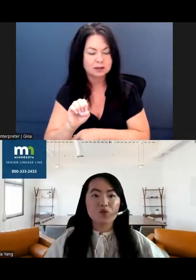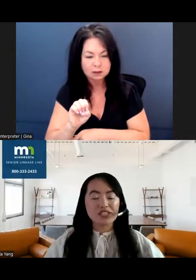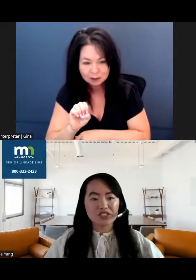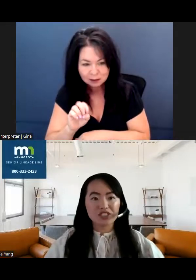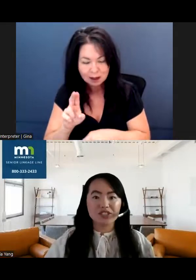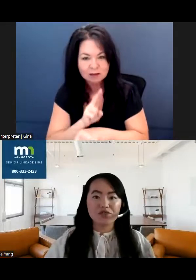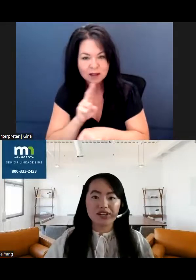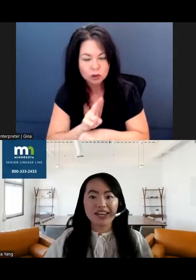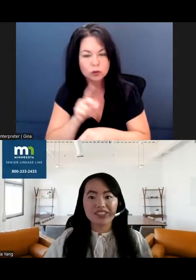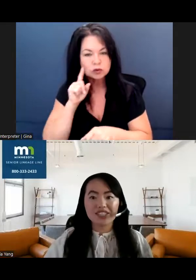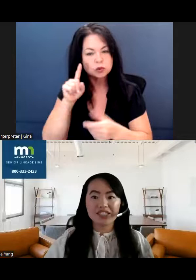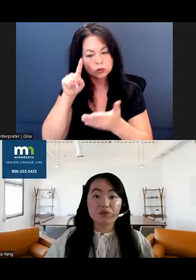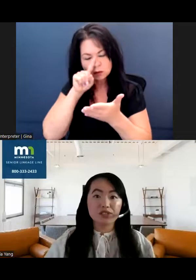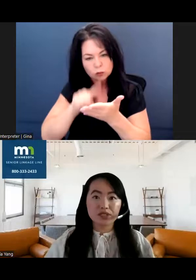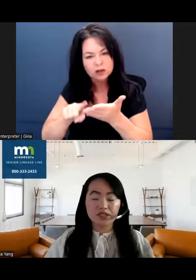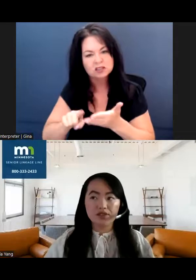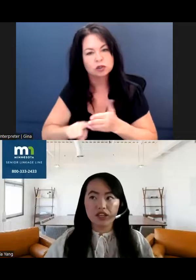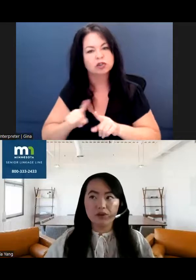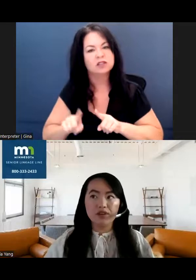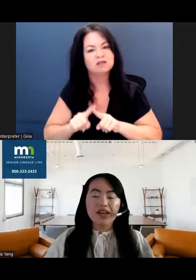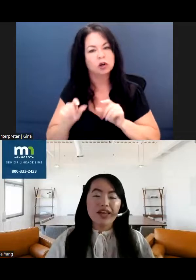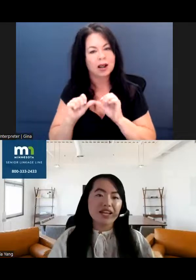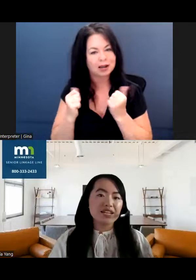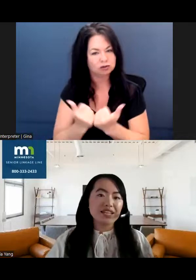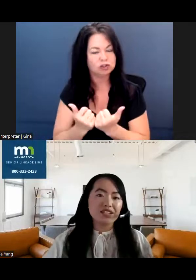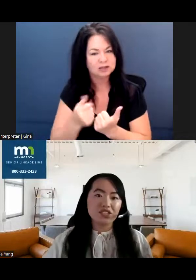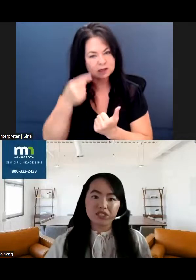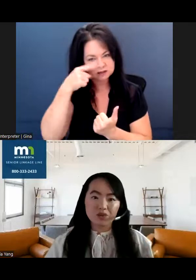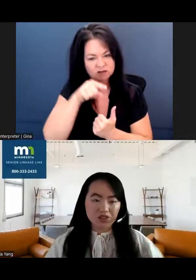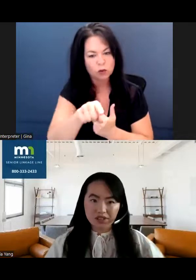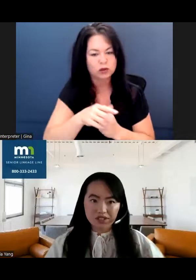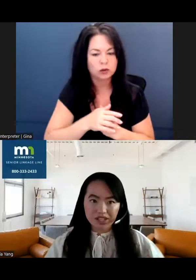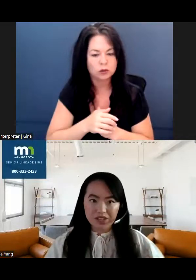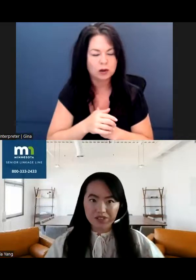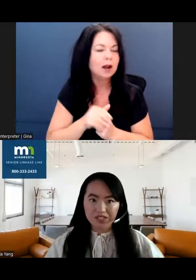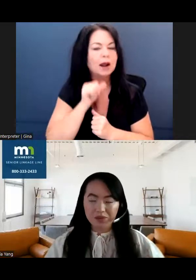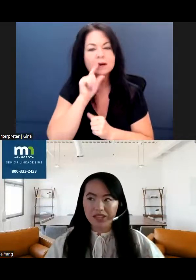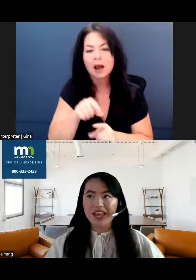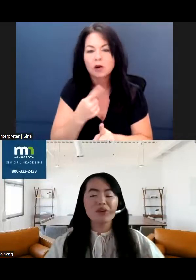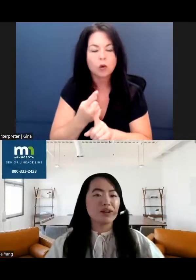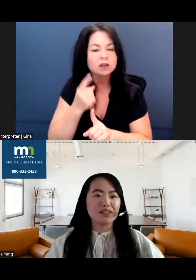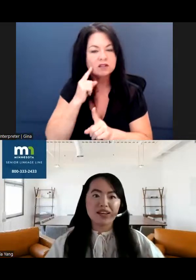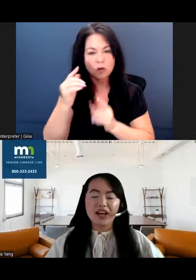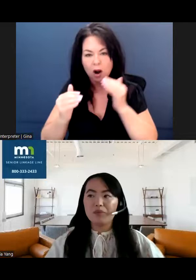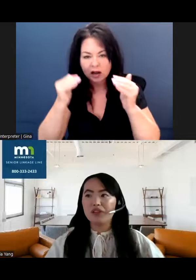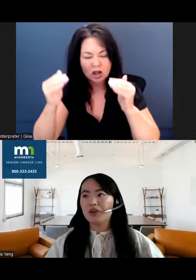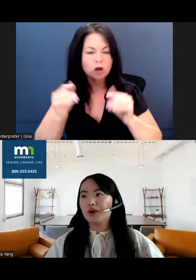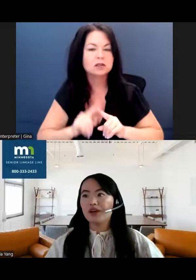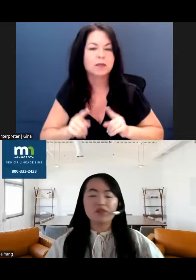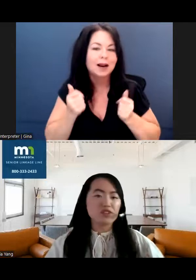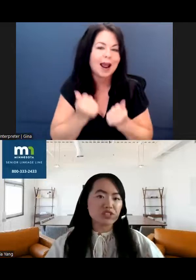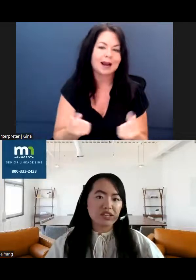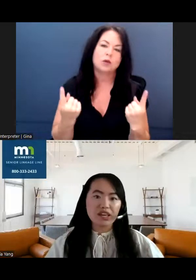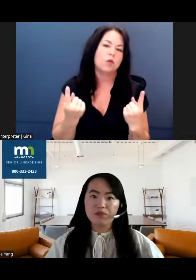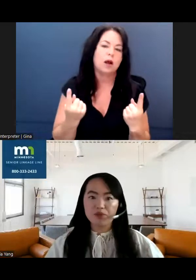to research the different agencies and resources available. And it is not just older adults that can use this website. Anyone, whether you are